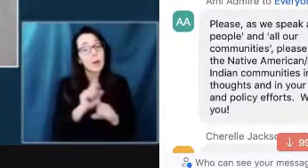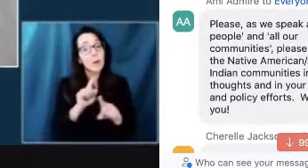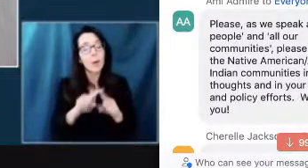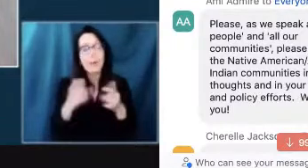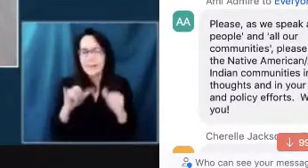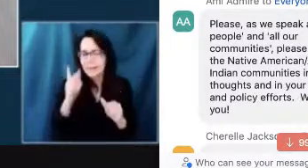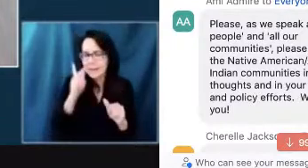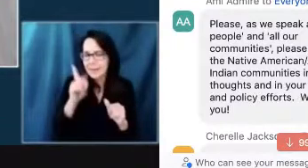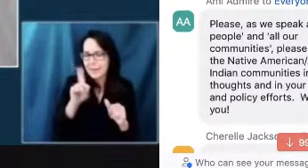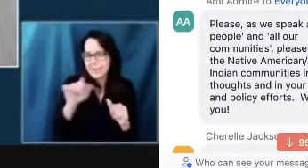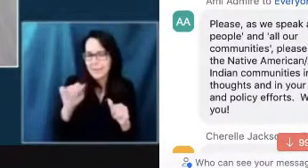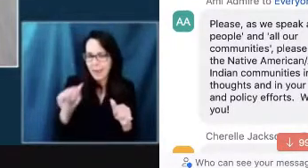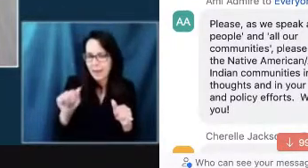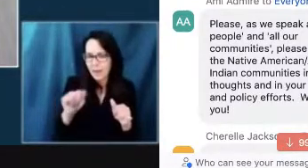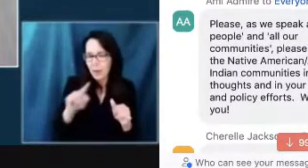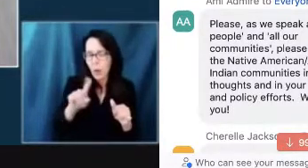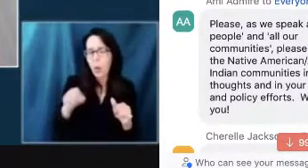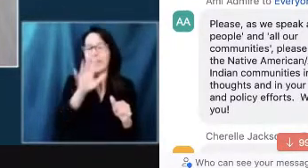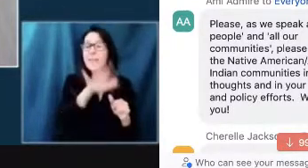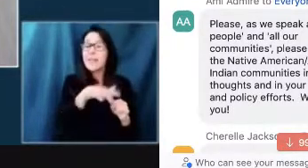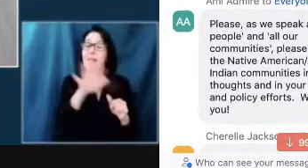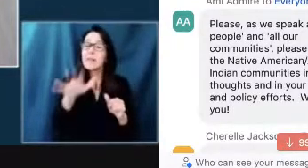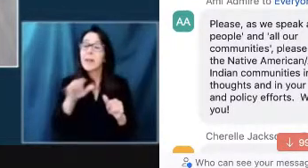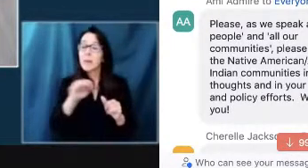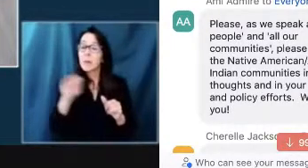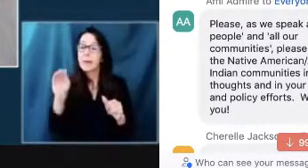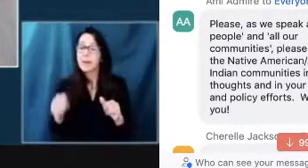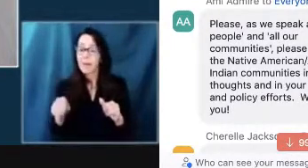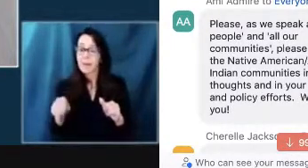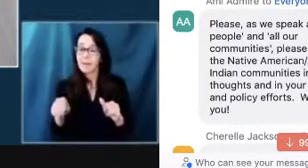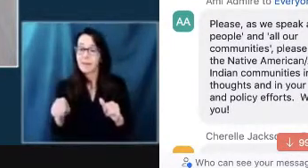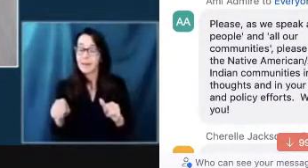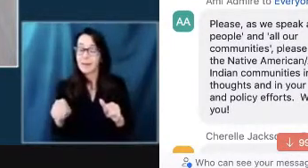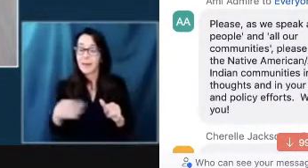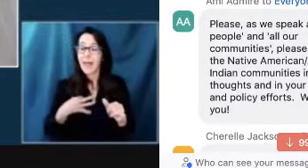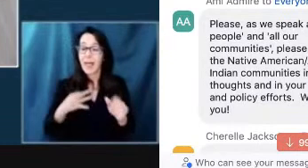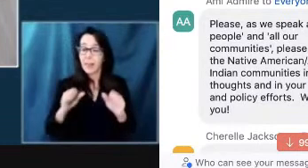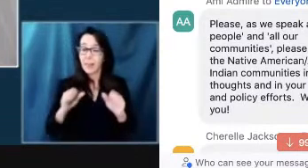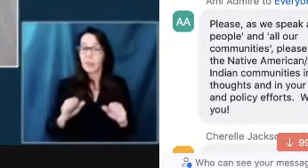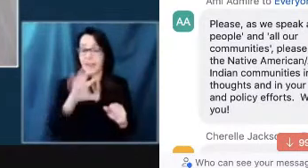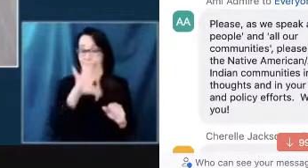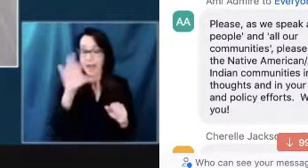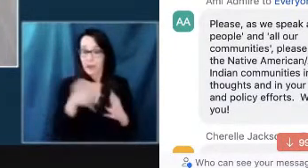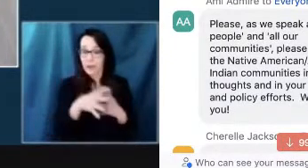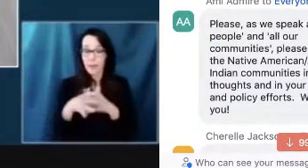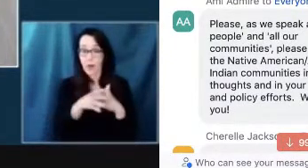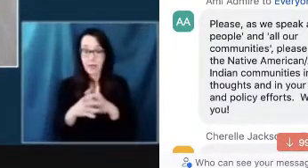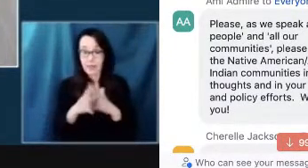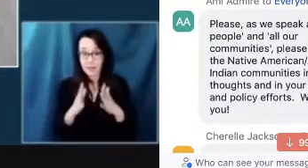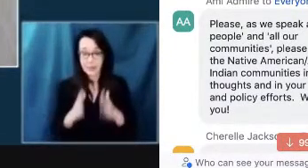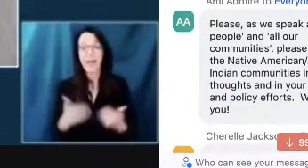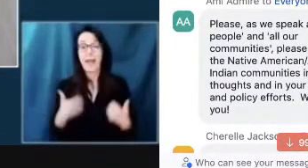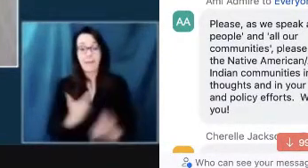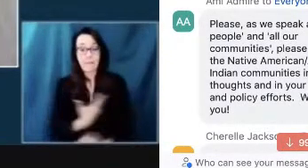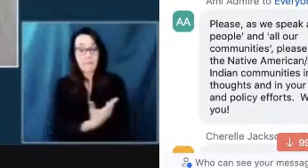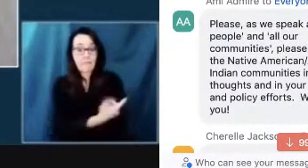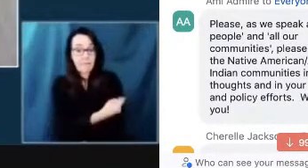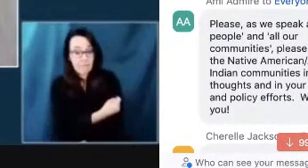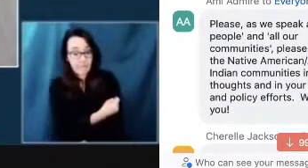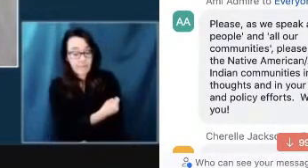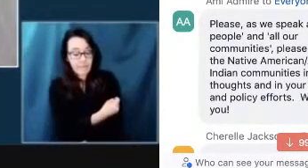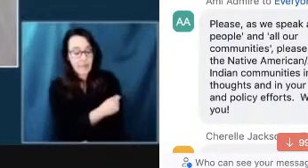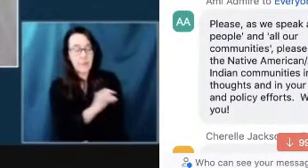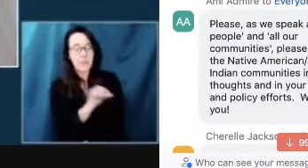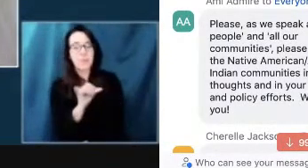only 55% of eligible African Americans are vaccinated against COVID, we understand that